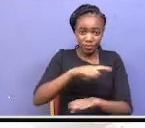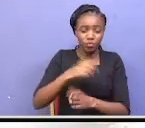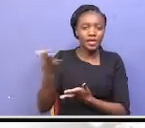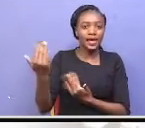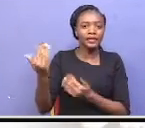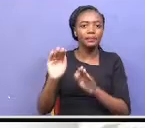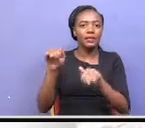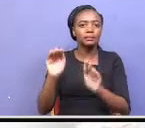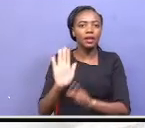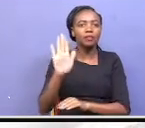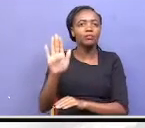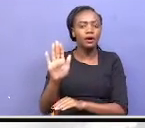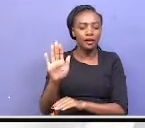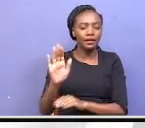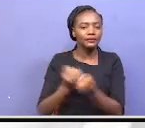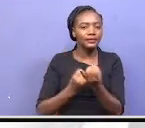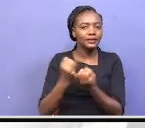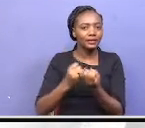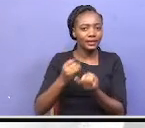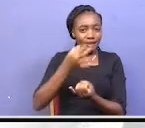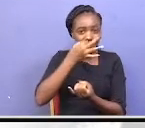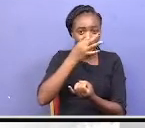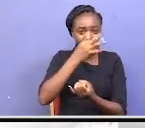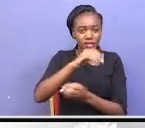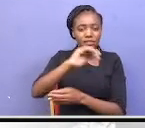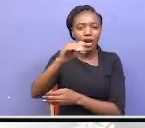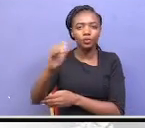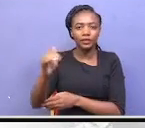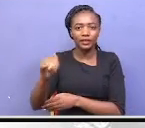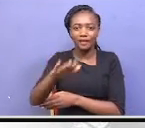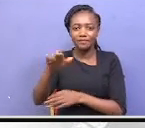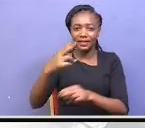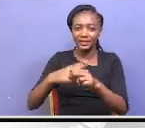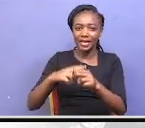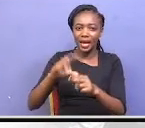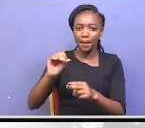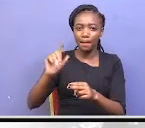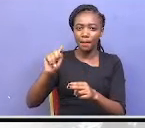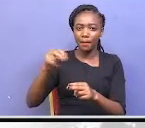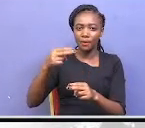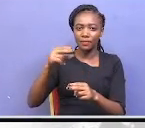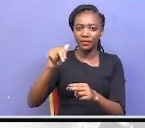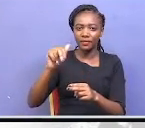Odhaya, kaunti ya Nyeri. Elizabeth Mutuku, TV 47, majengo wa bunge, Nairobi.